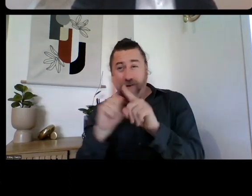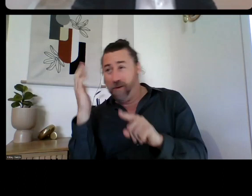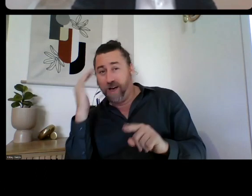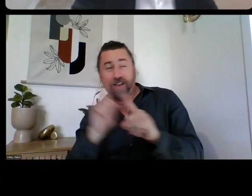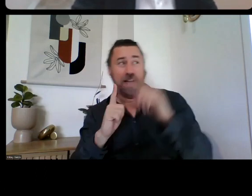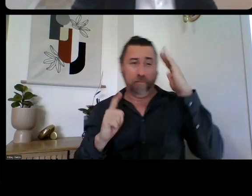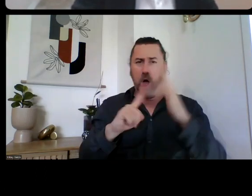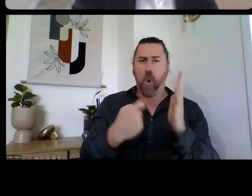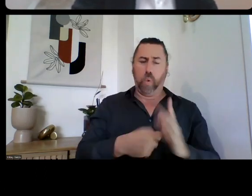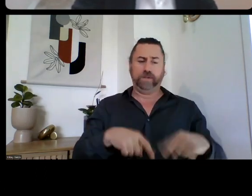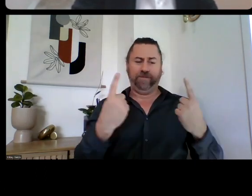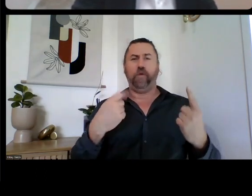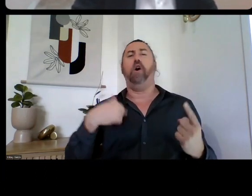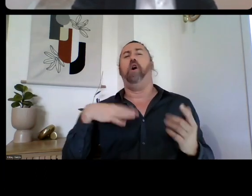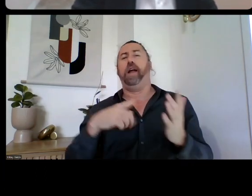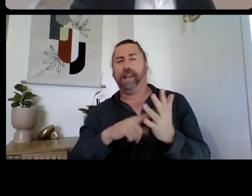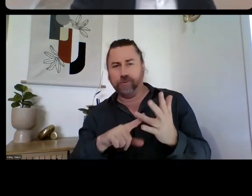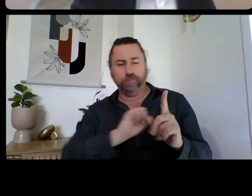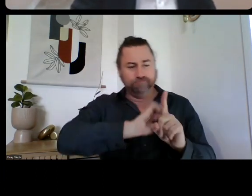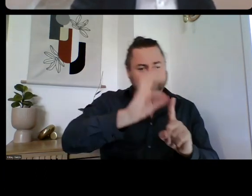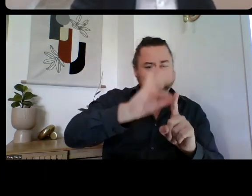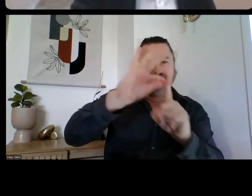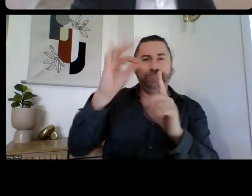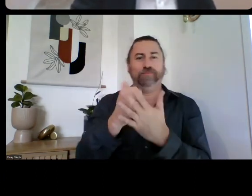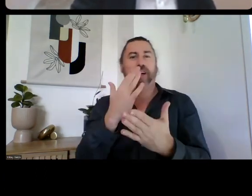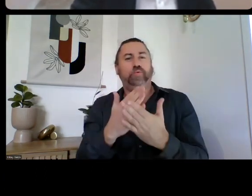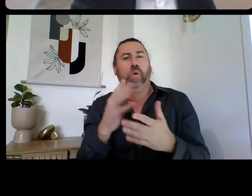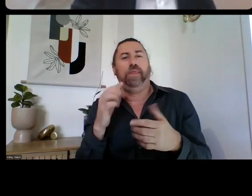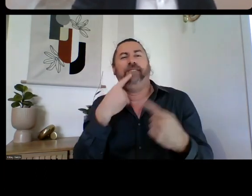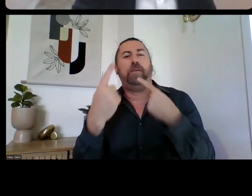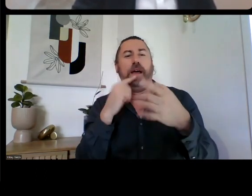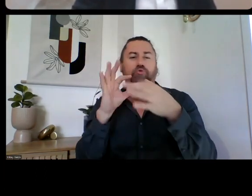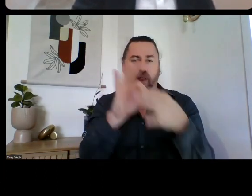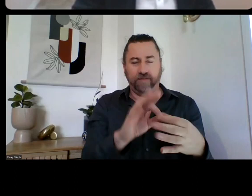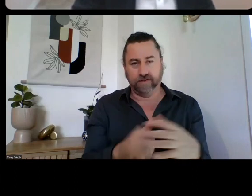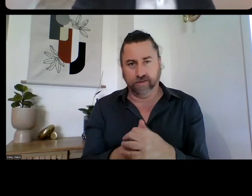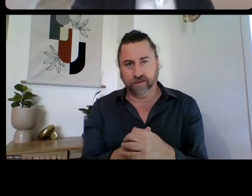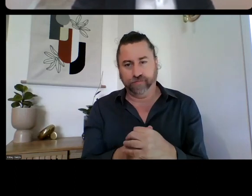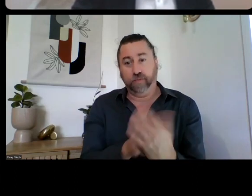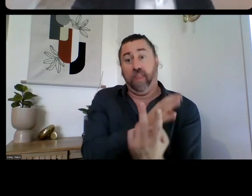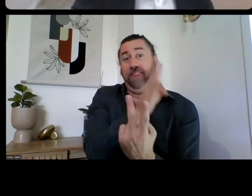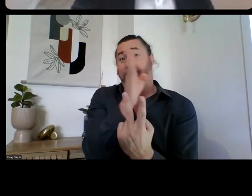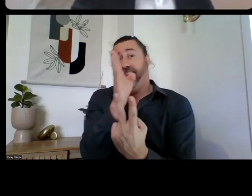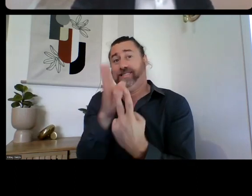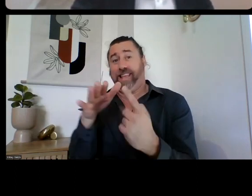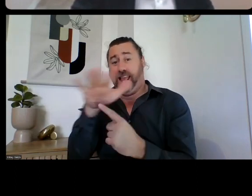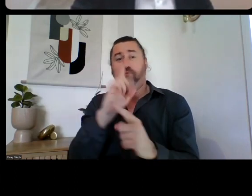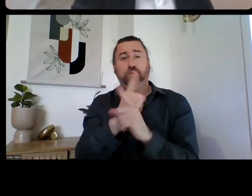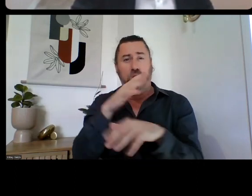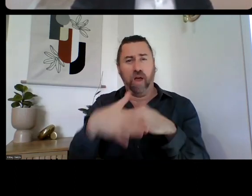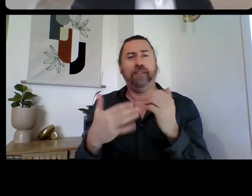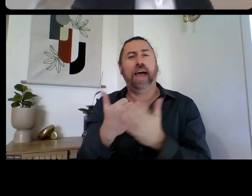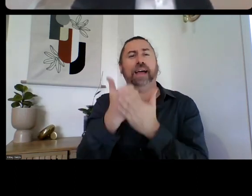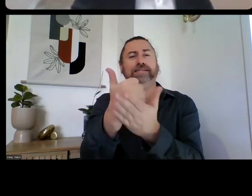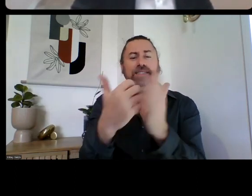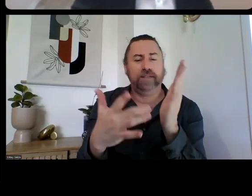clinical validation process. So the second area of the supported home program that I'd like to talk about is the assistive